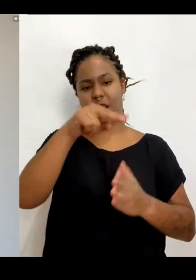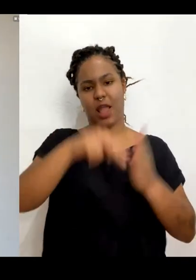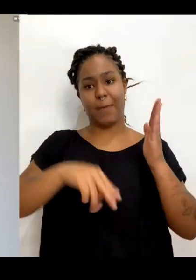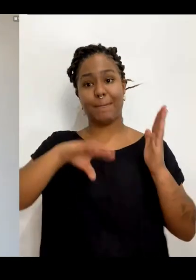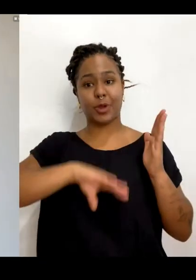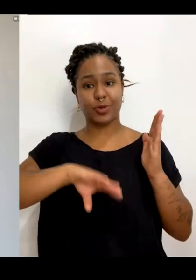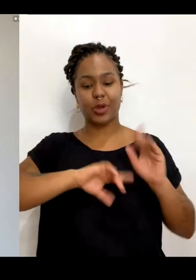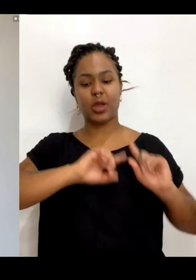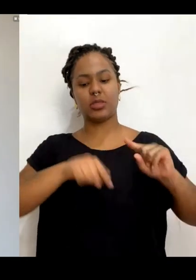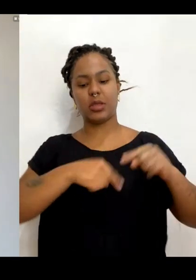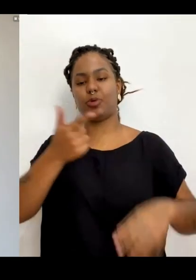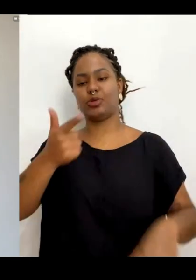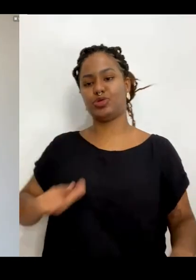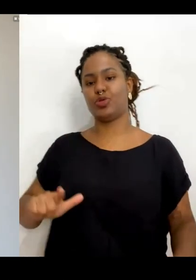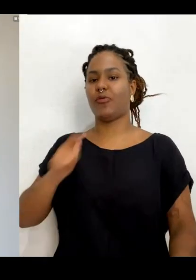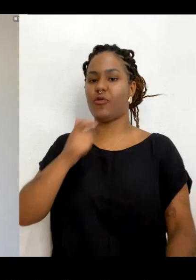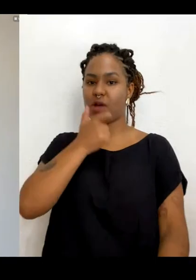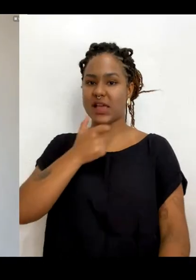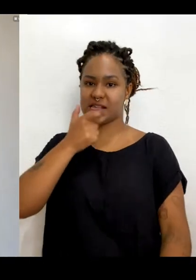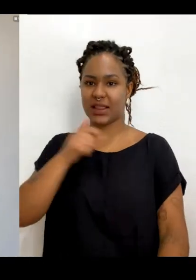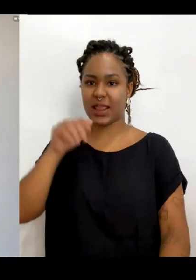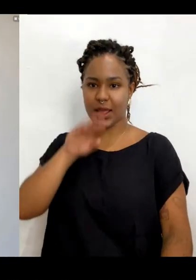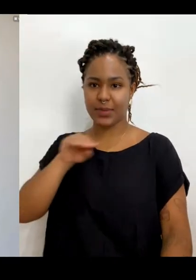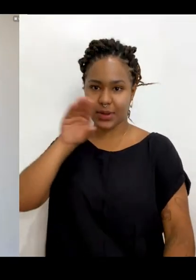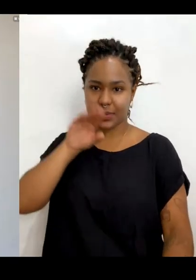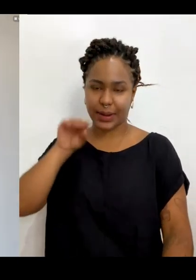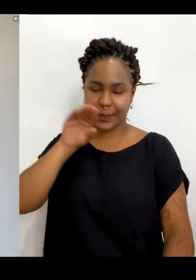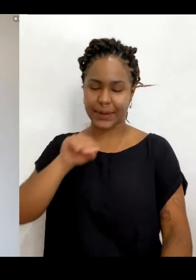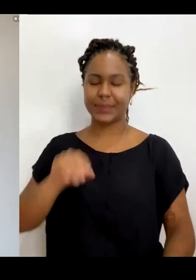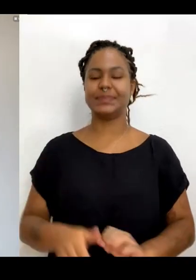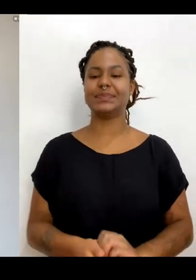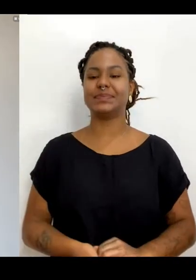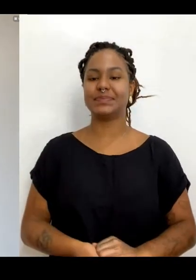um for for my tongue